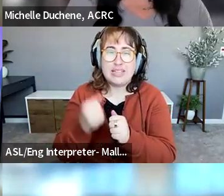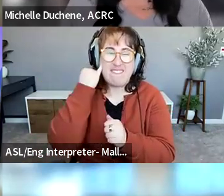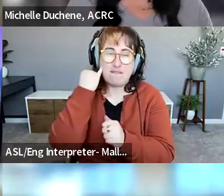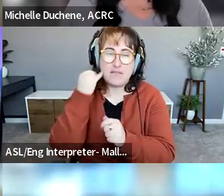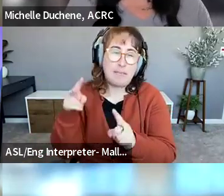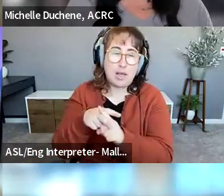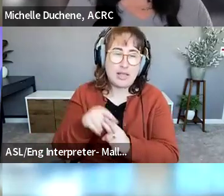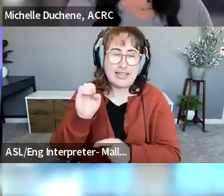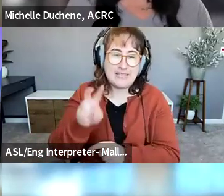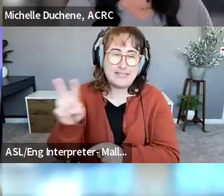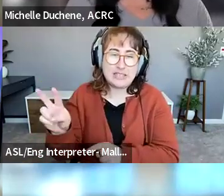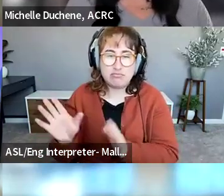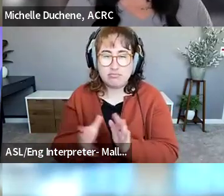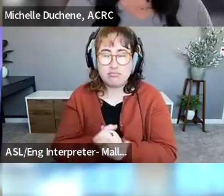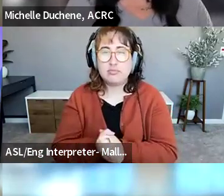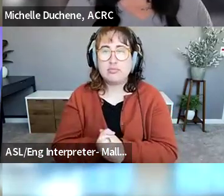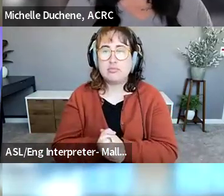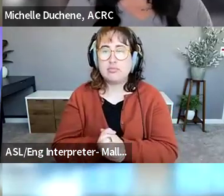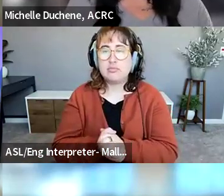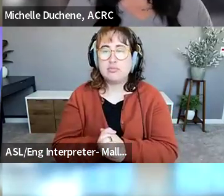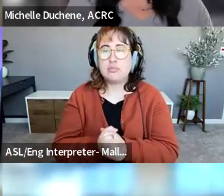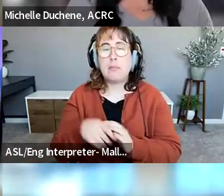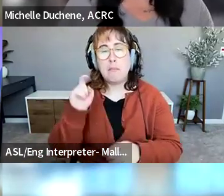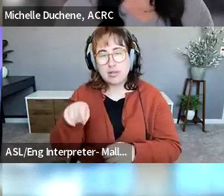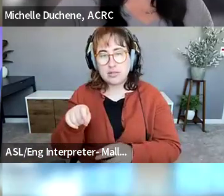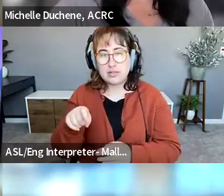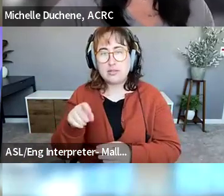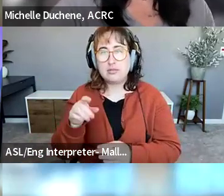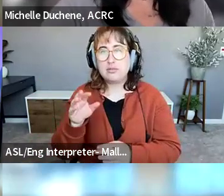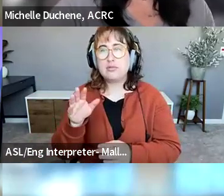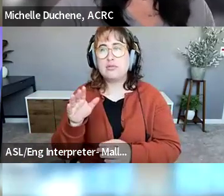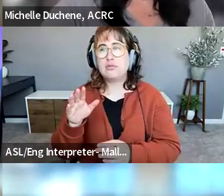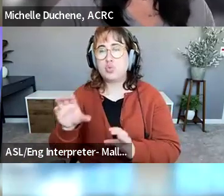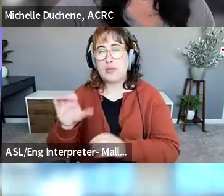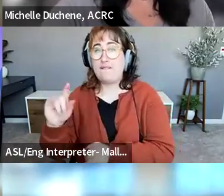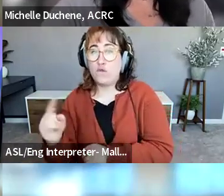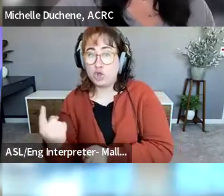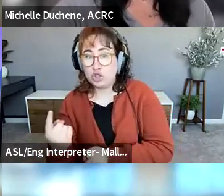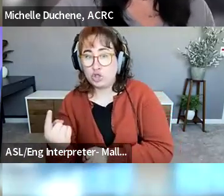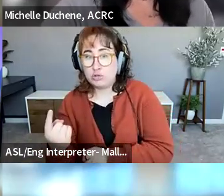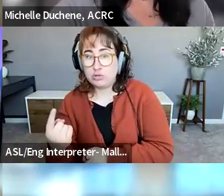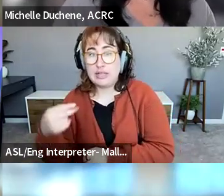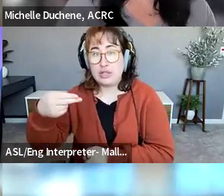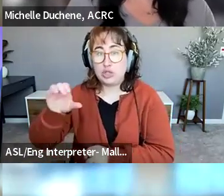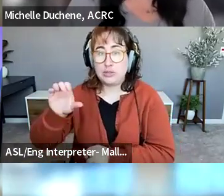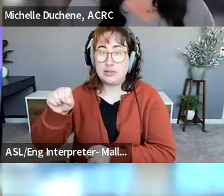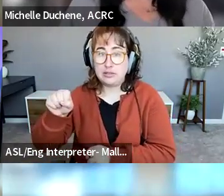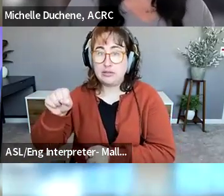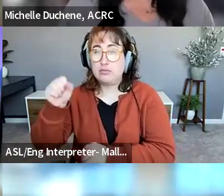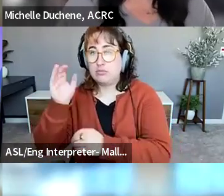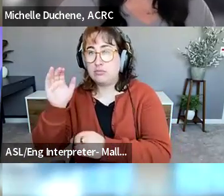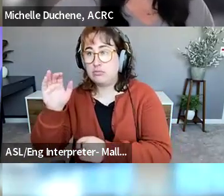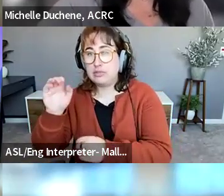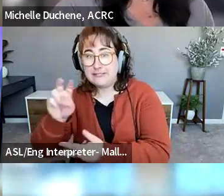EVV, if applicable. You have to foundationally do those things first, the HCBS compliance, those 3 things